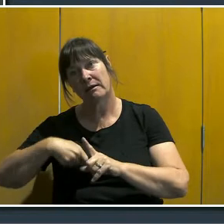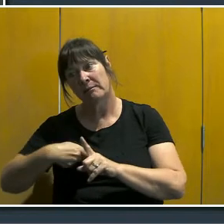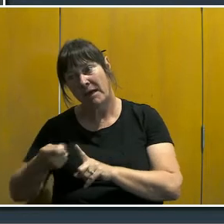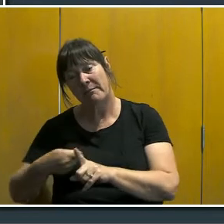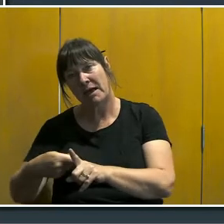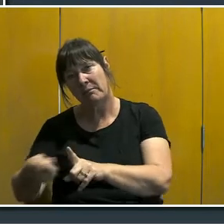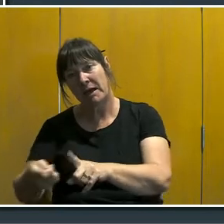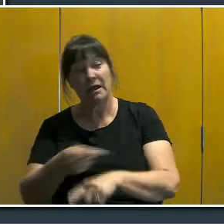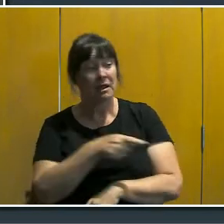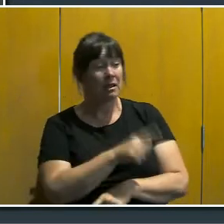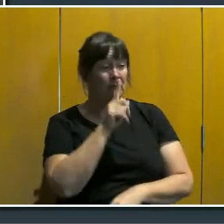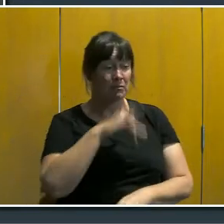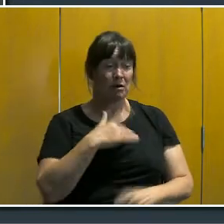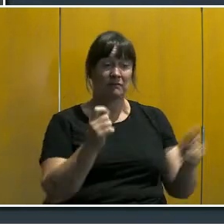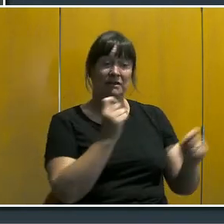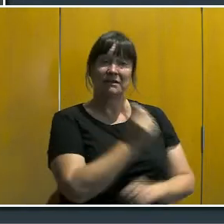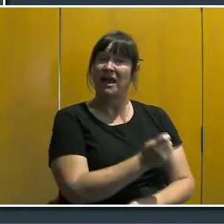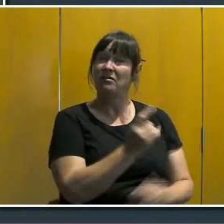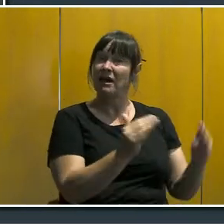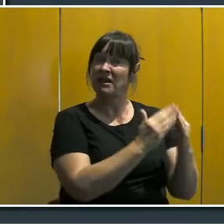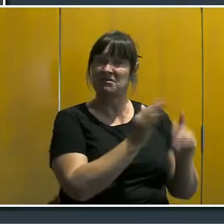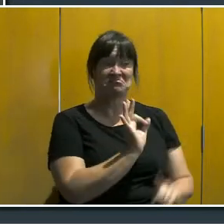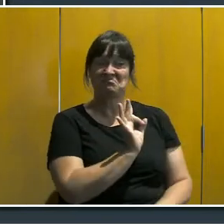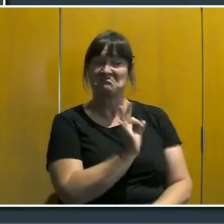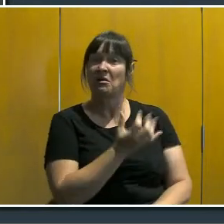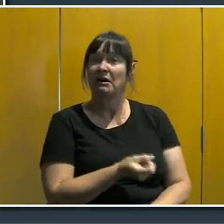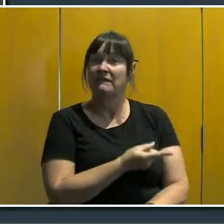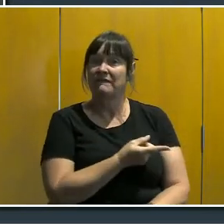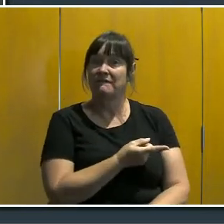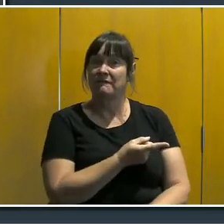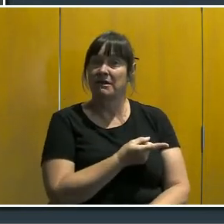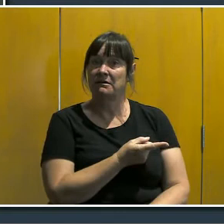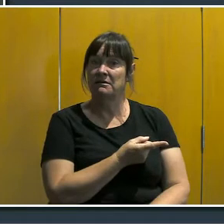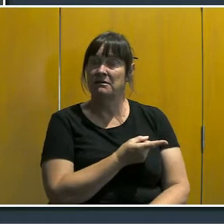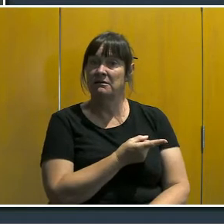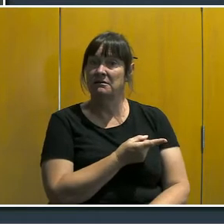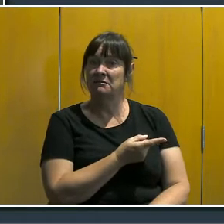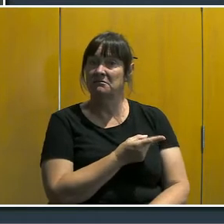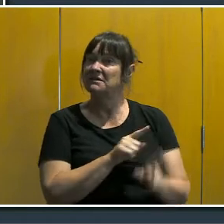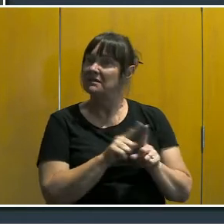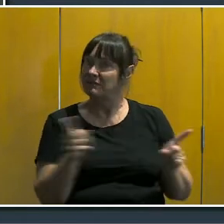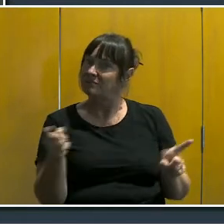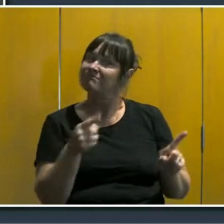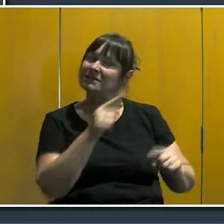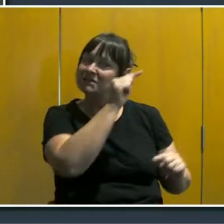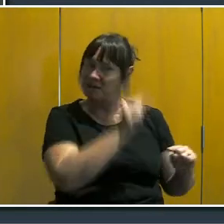people in town don't need to worry about any of that stuff because it's all supplied.